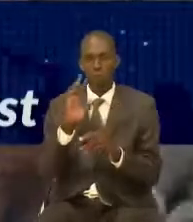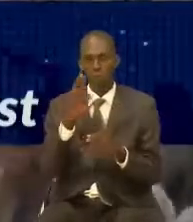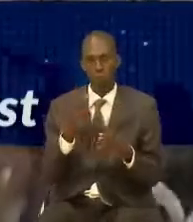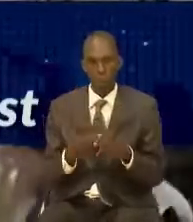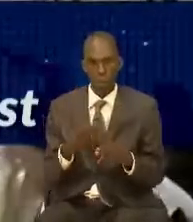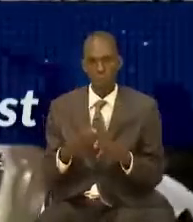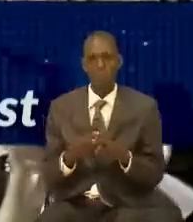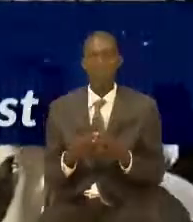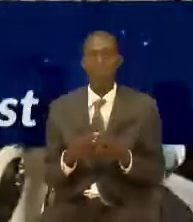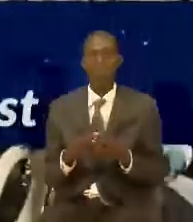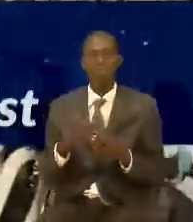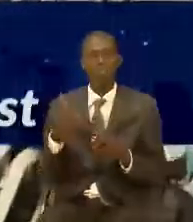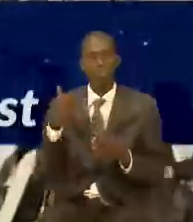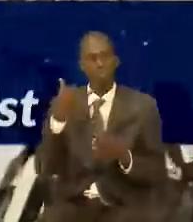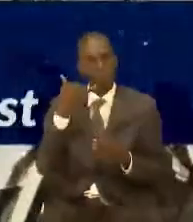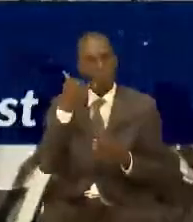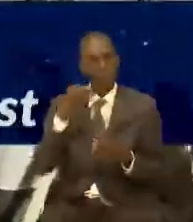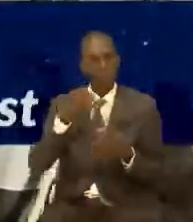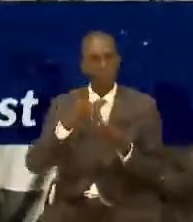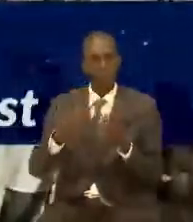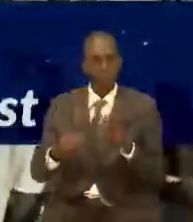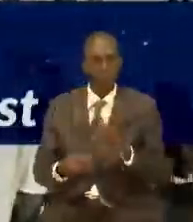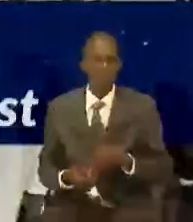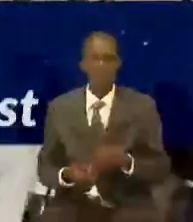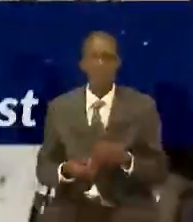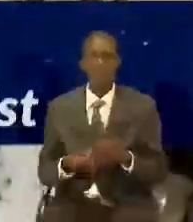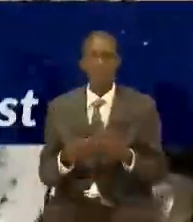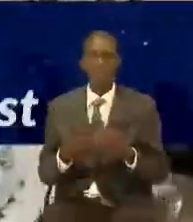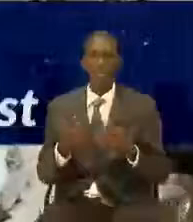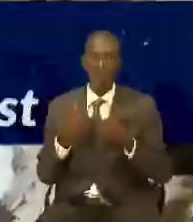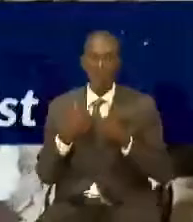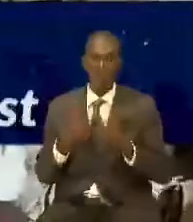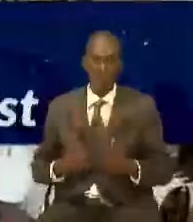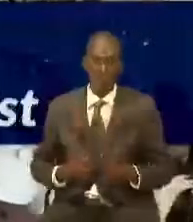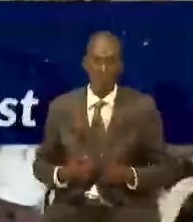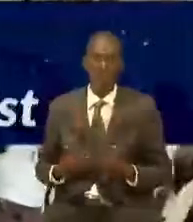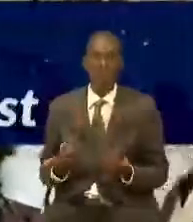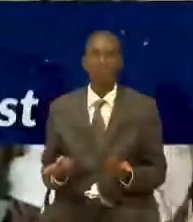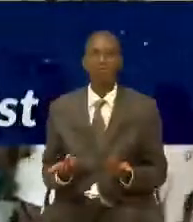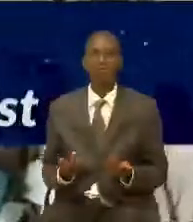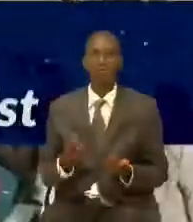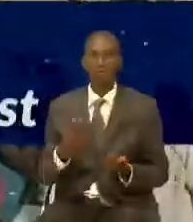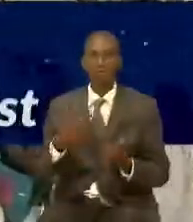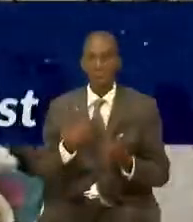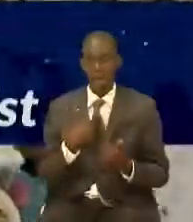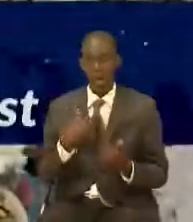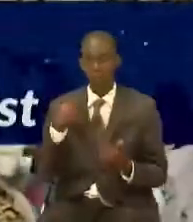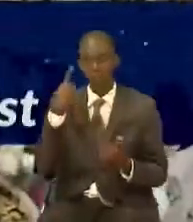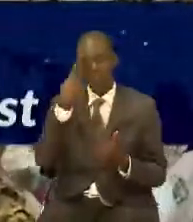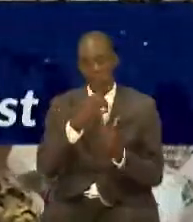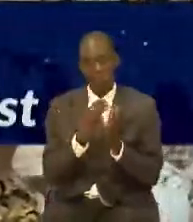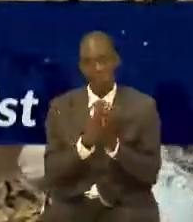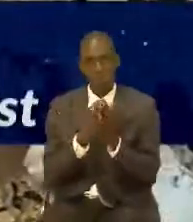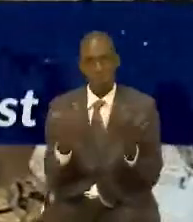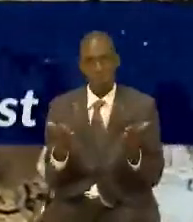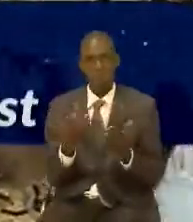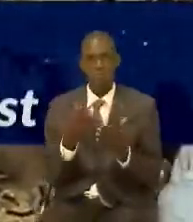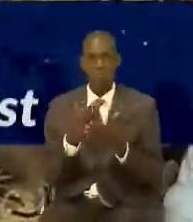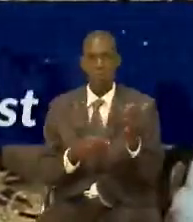Online, if you are connected online, fill in the form that